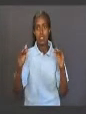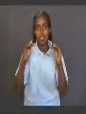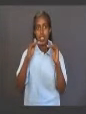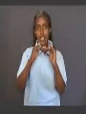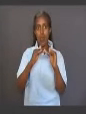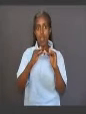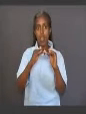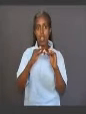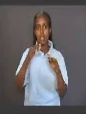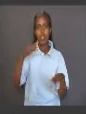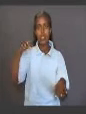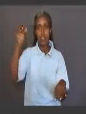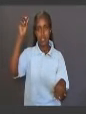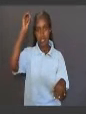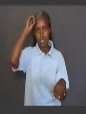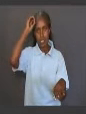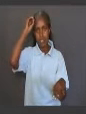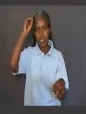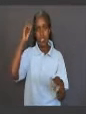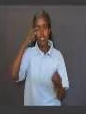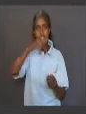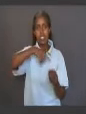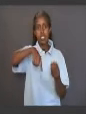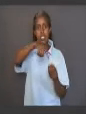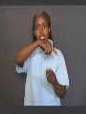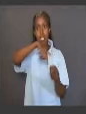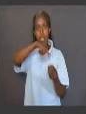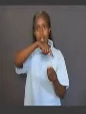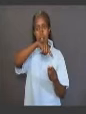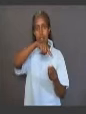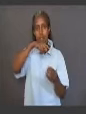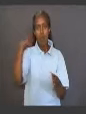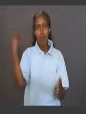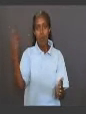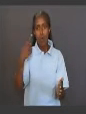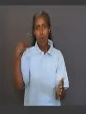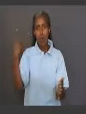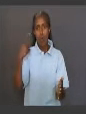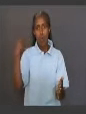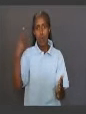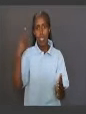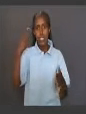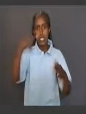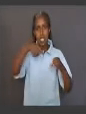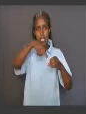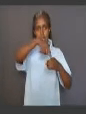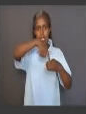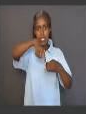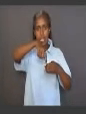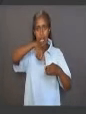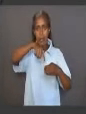in degree, a circle can always be inscribed